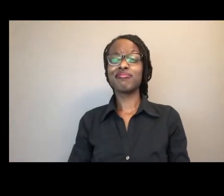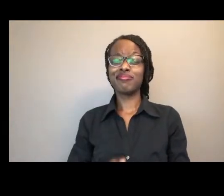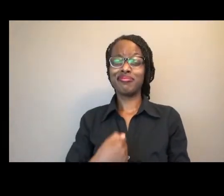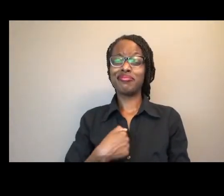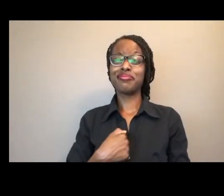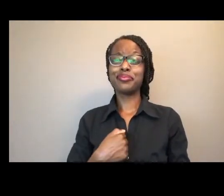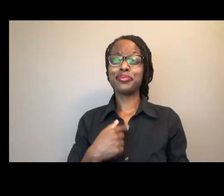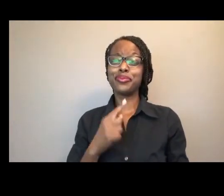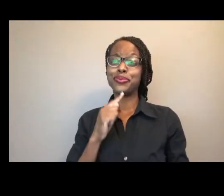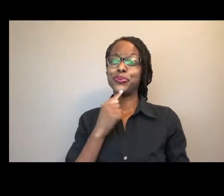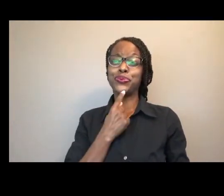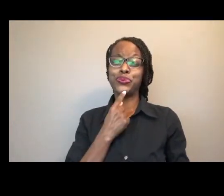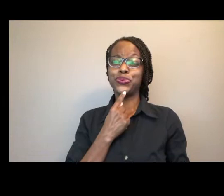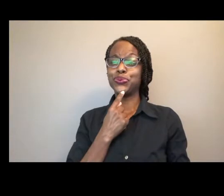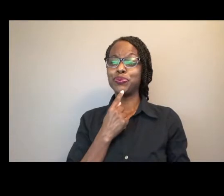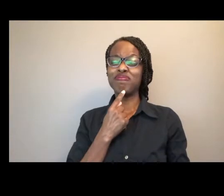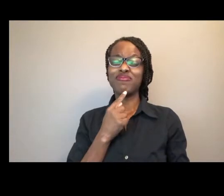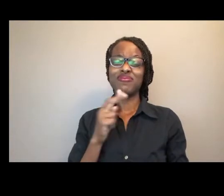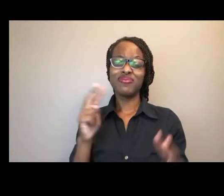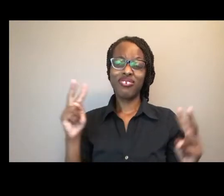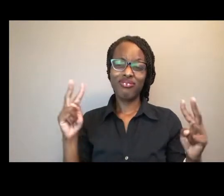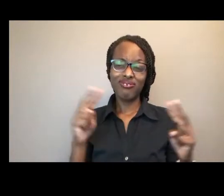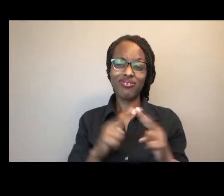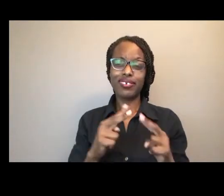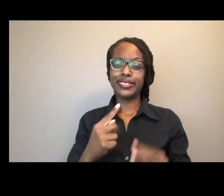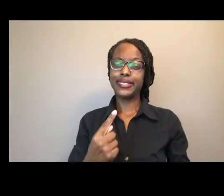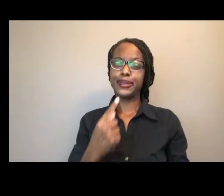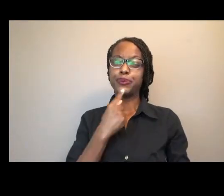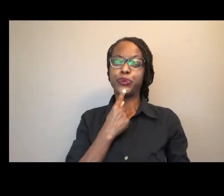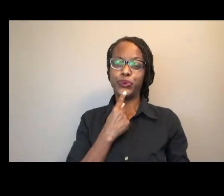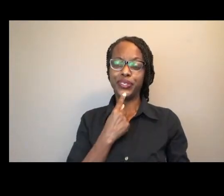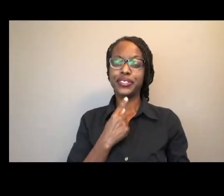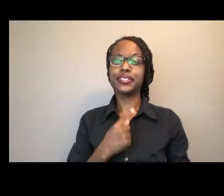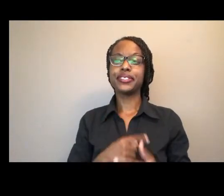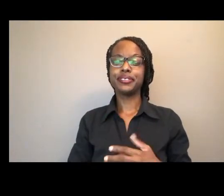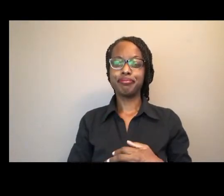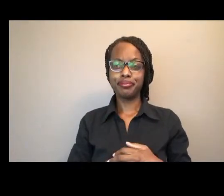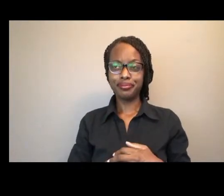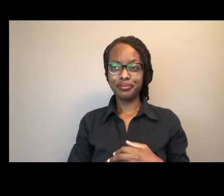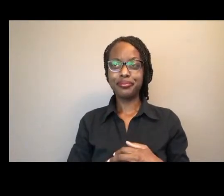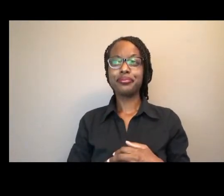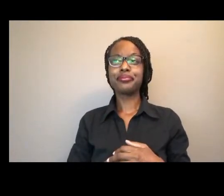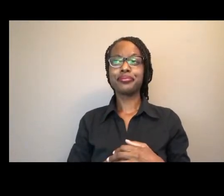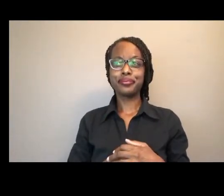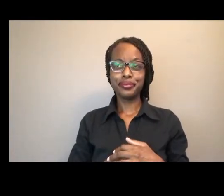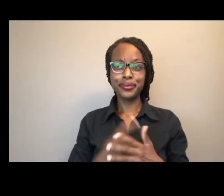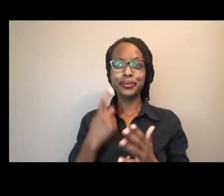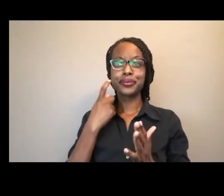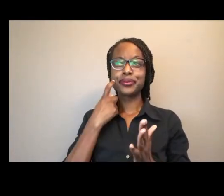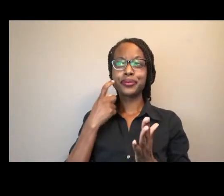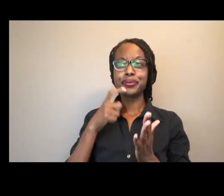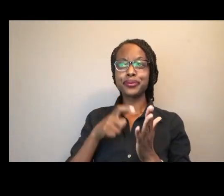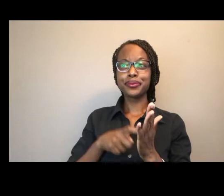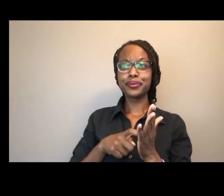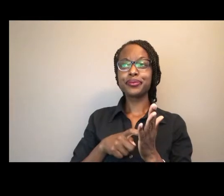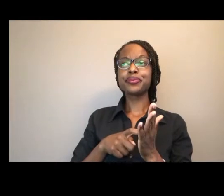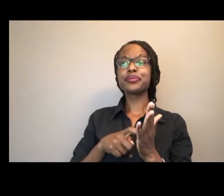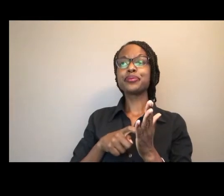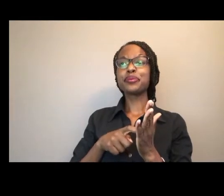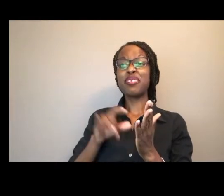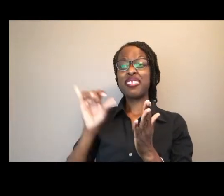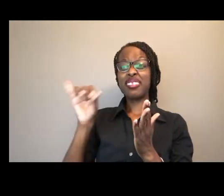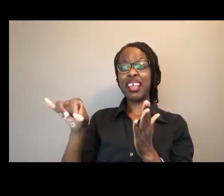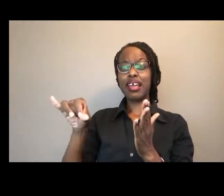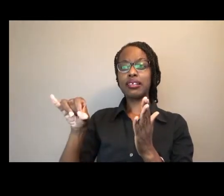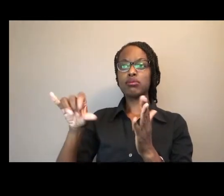disappointed in it because it's been taken over by people